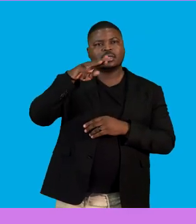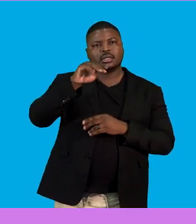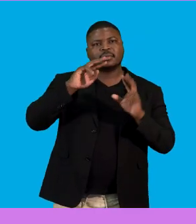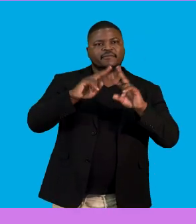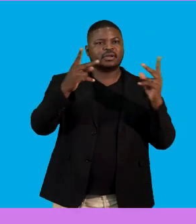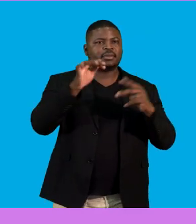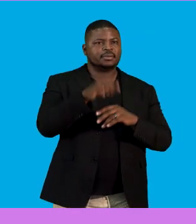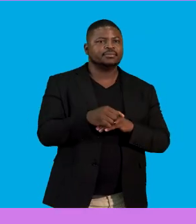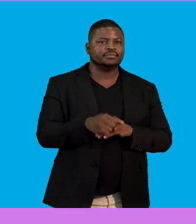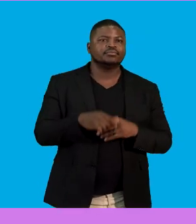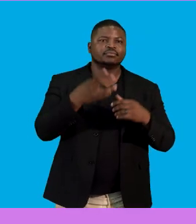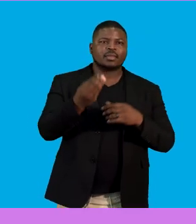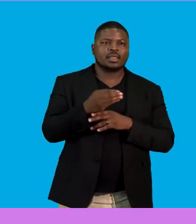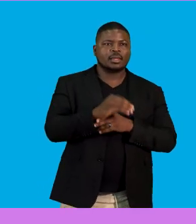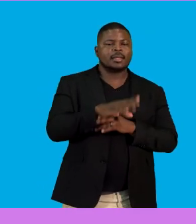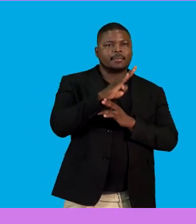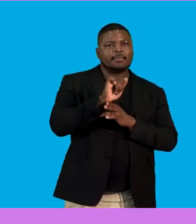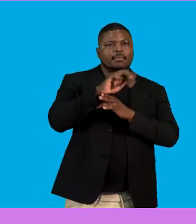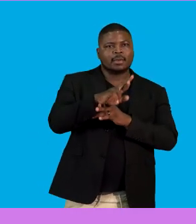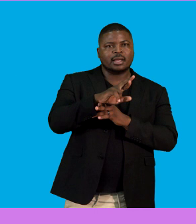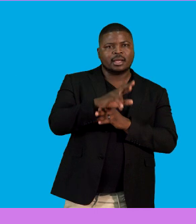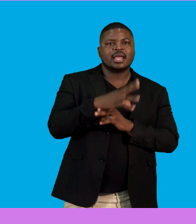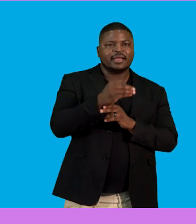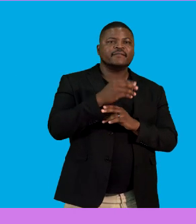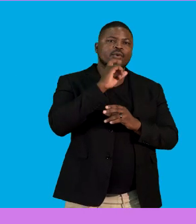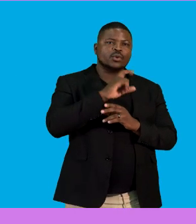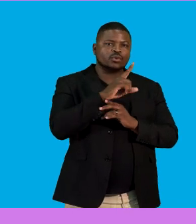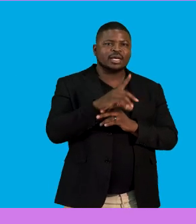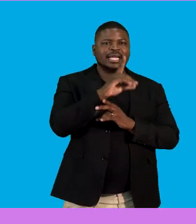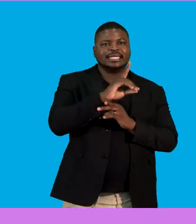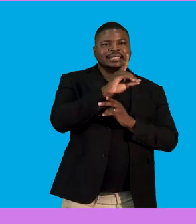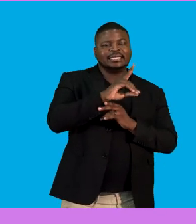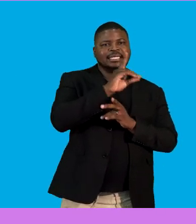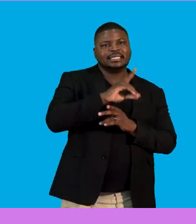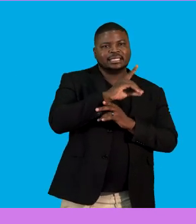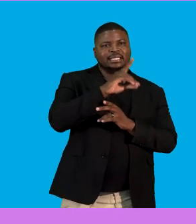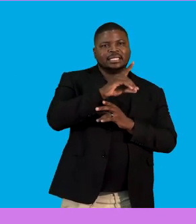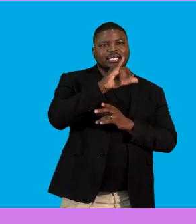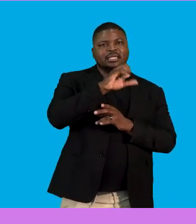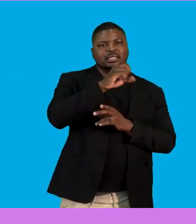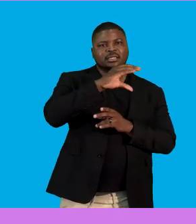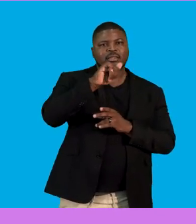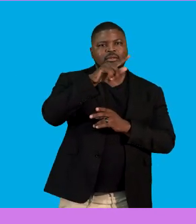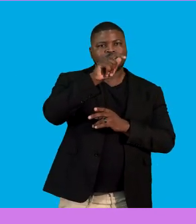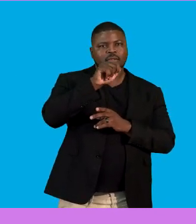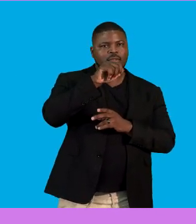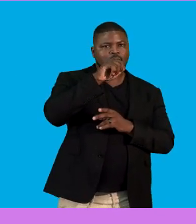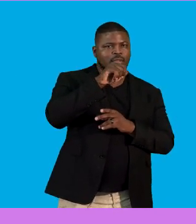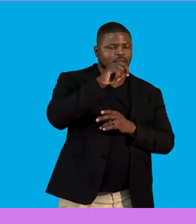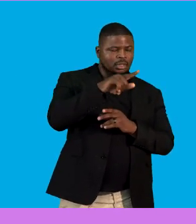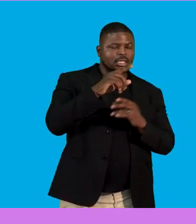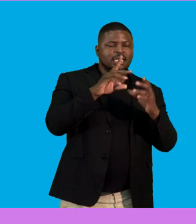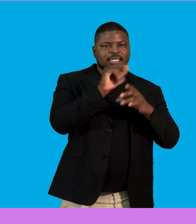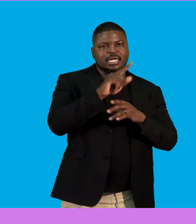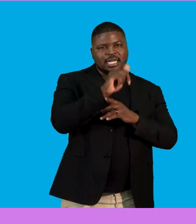data. So we use a bar graph to represent discrete data, not continuous data. And on a bar graph, there are spaces in between.